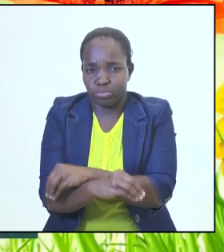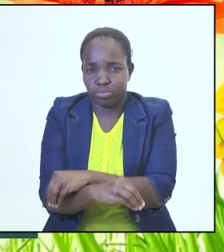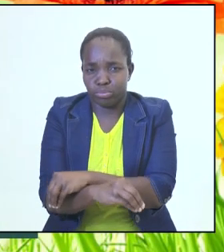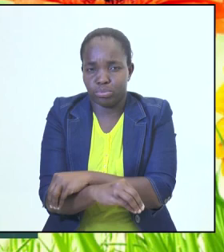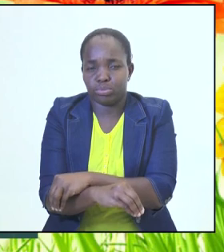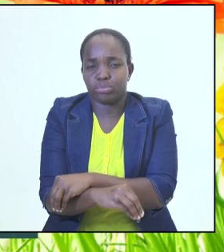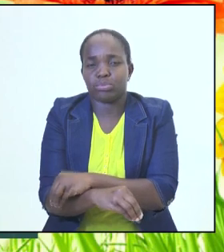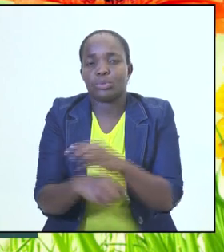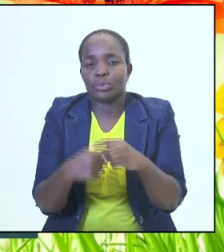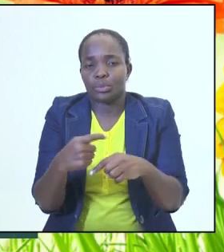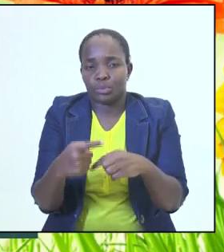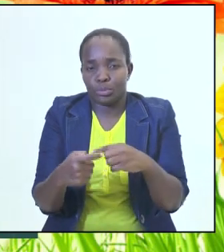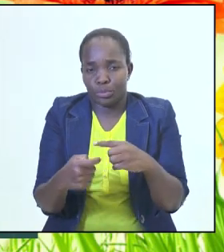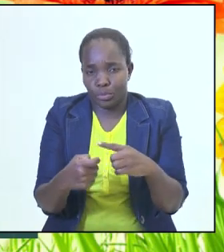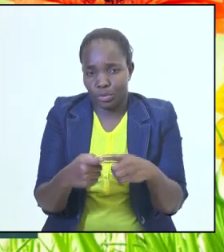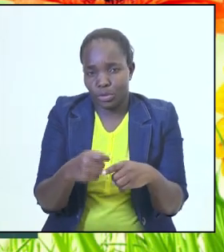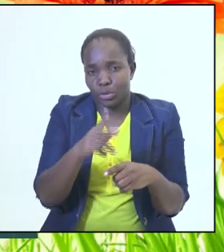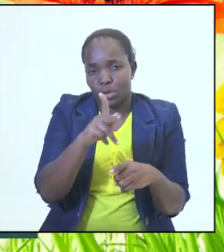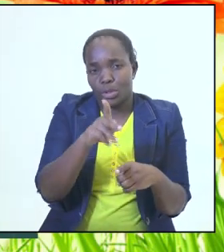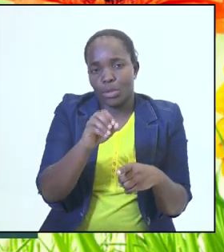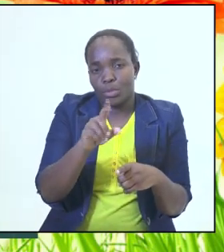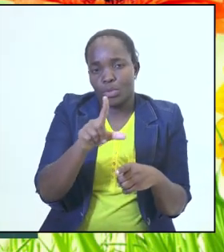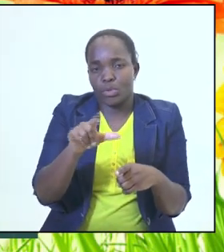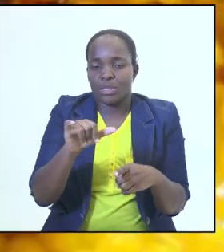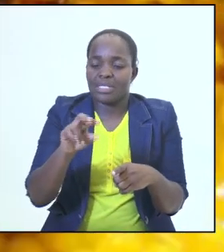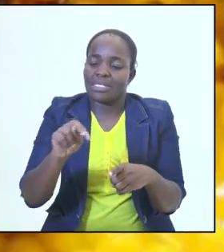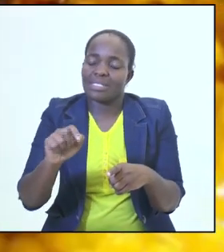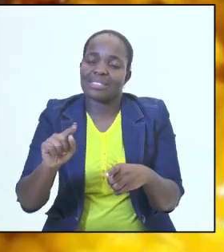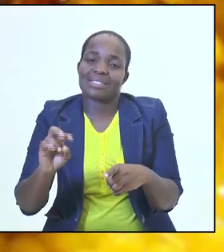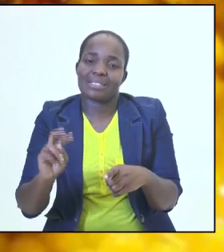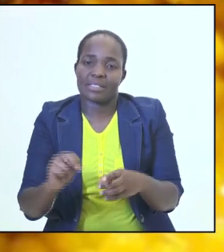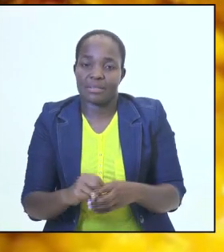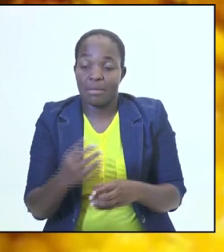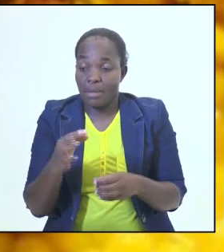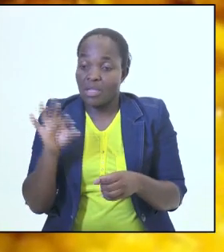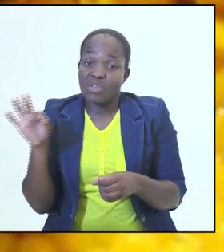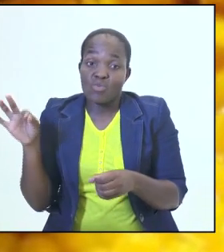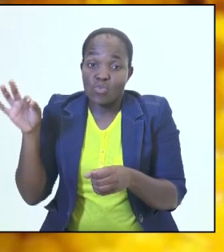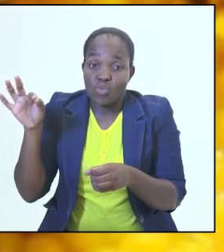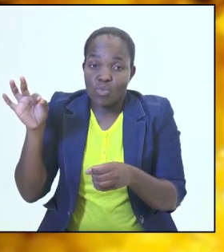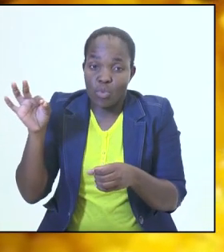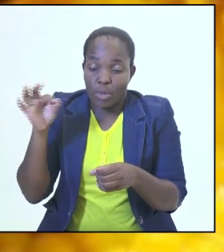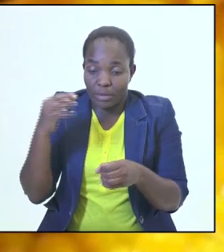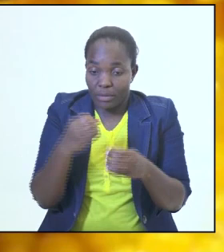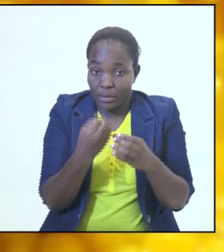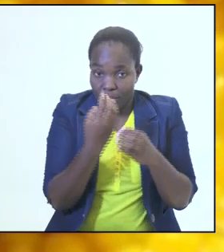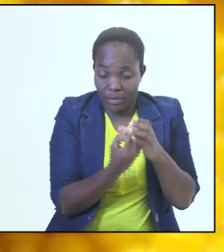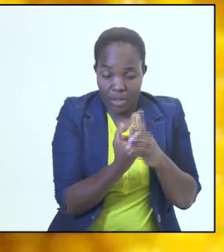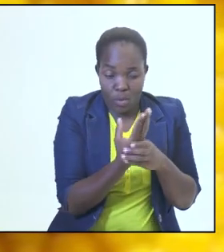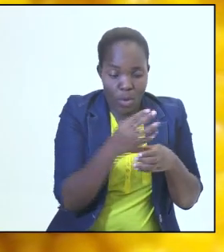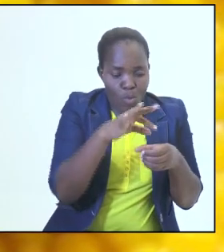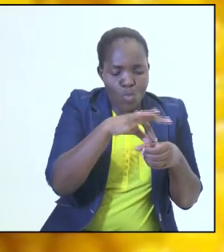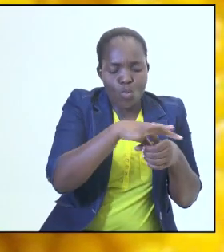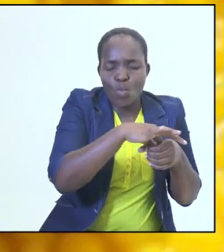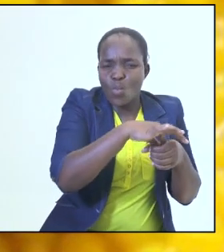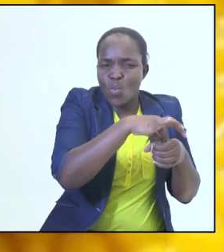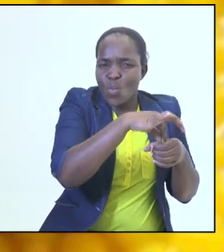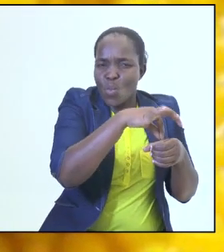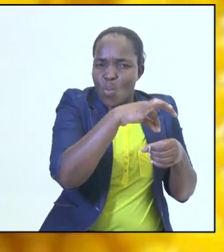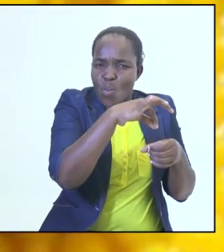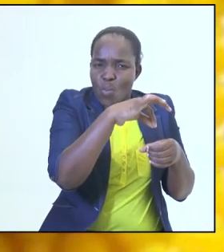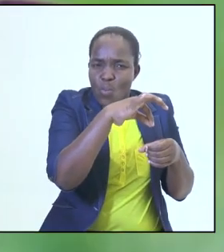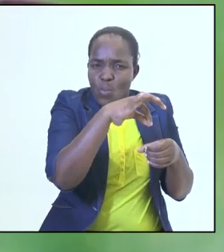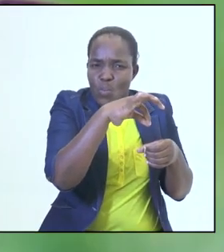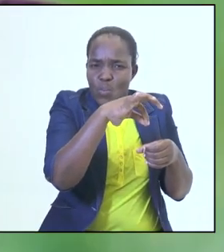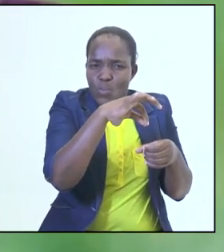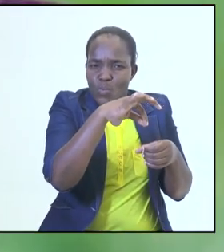is a process called pollination. A bee might go to one flower, and while it is sucking nectar from it, a